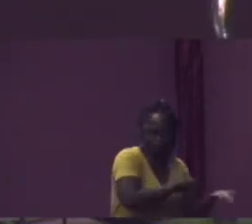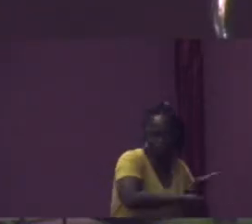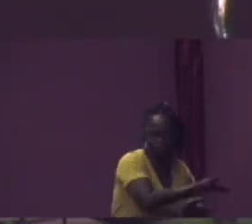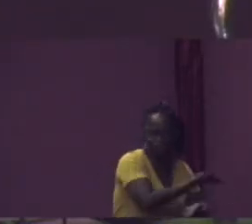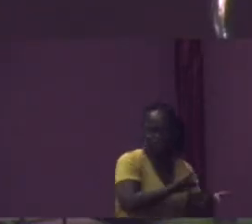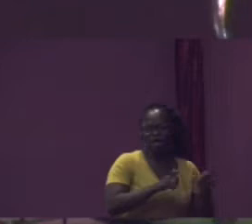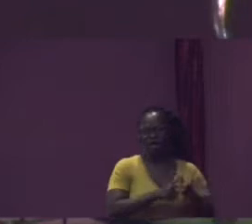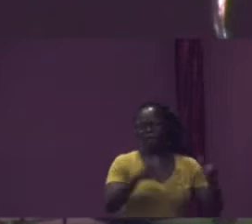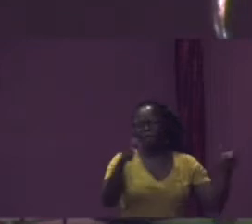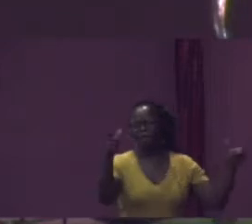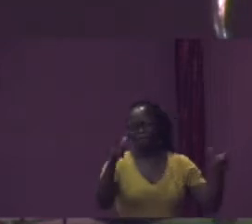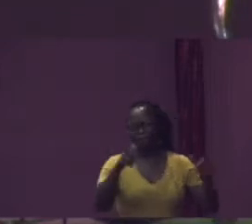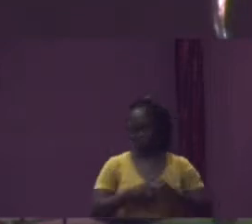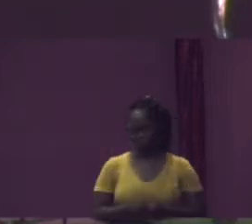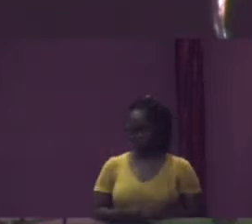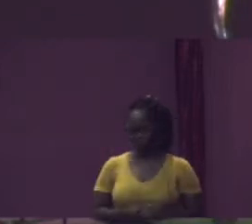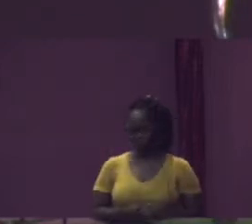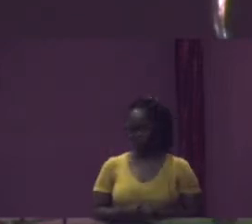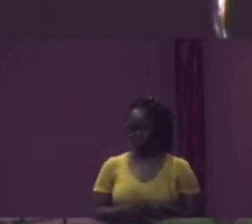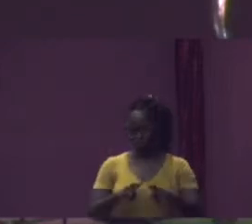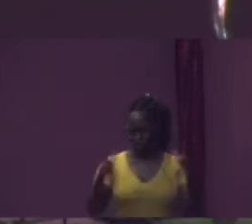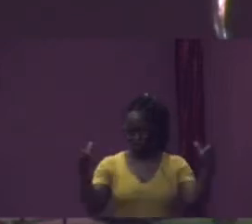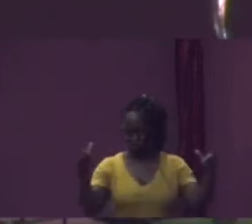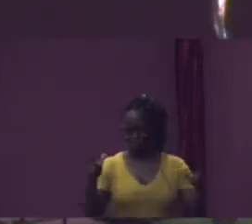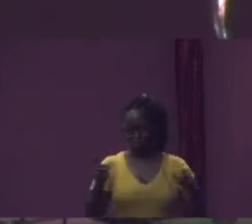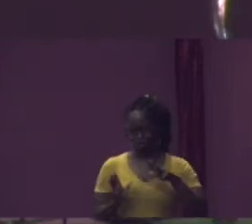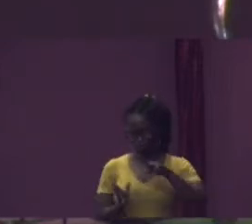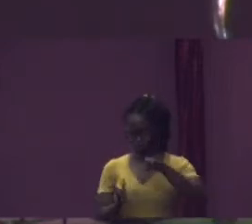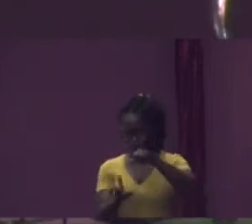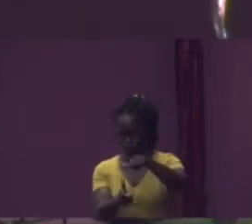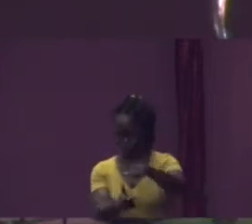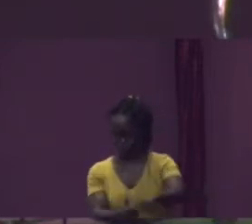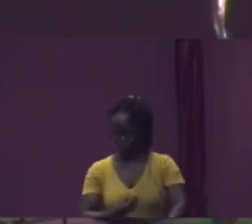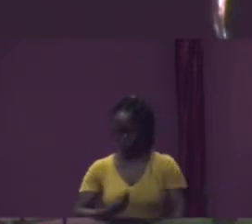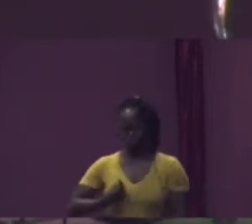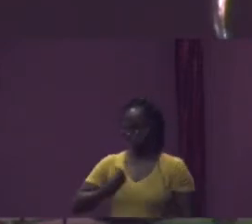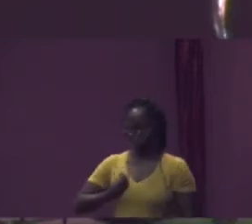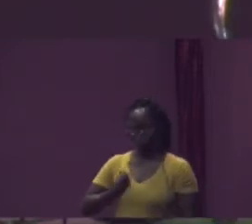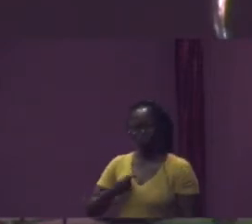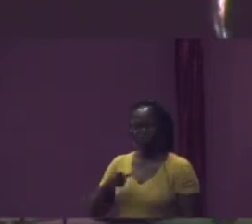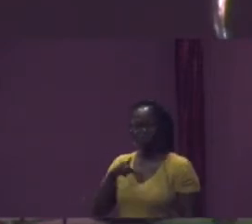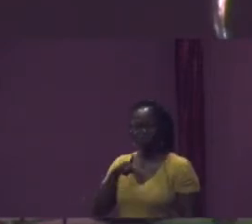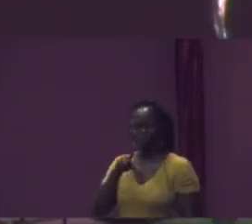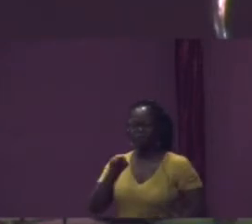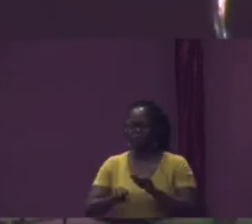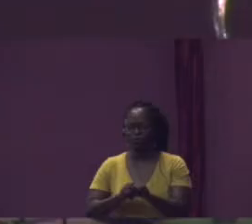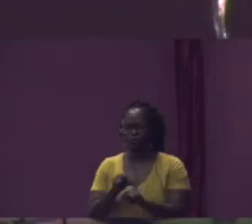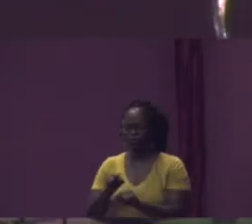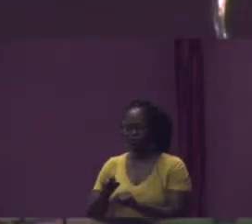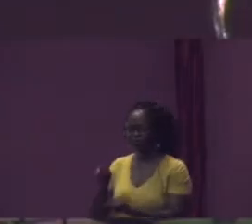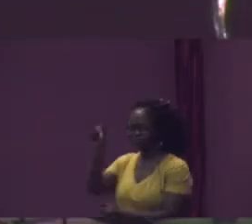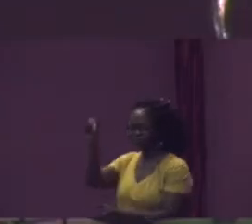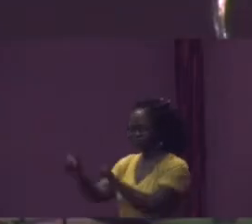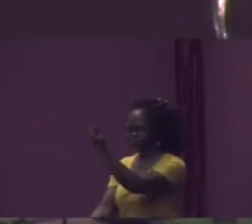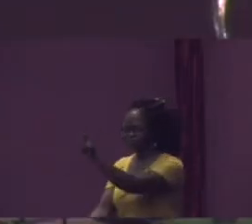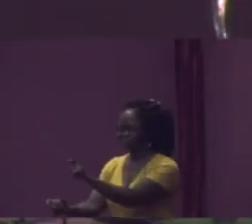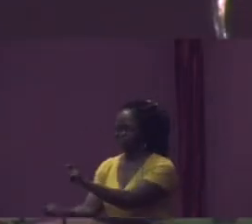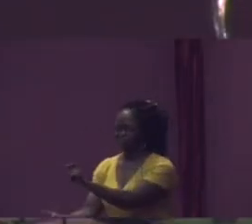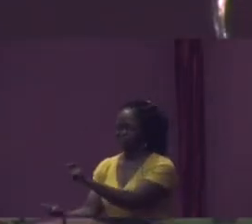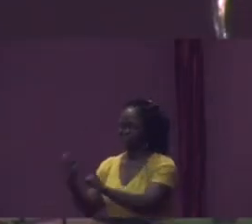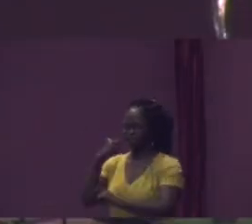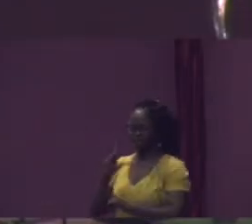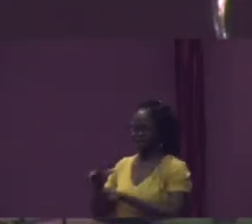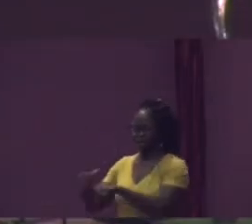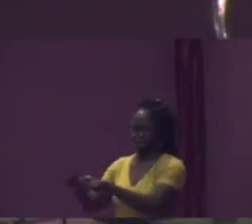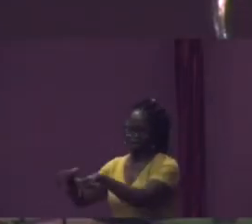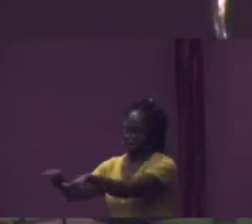natural or physical world is touched by human intervention, and the end of tradition refers to a move away